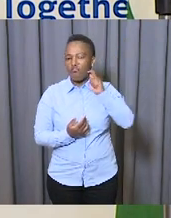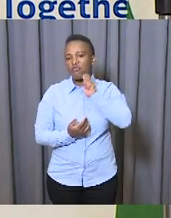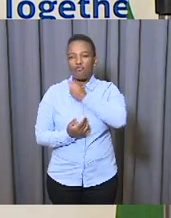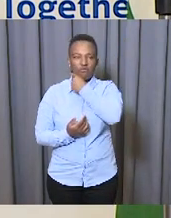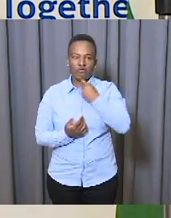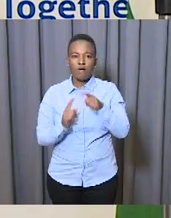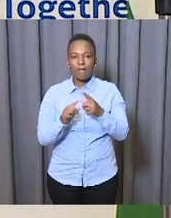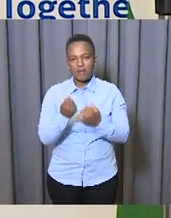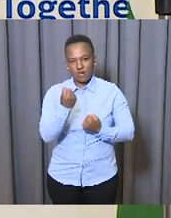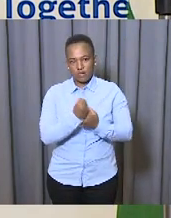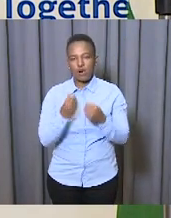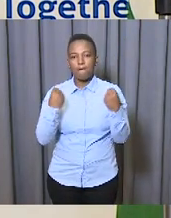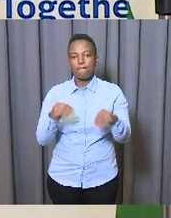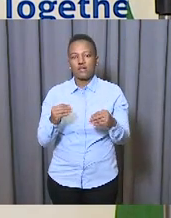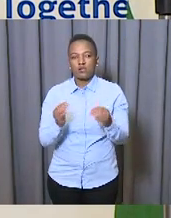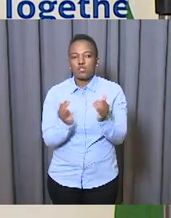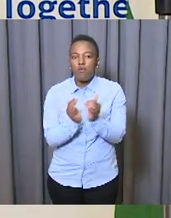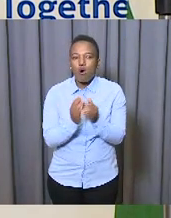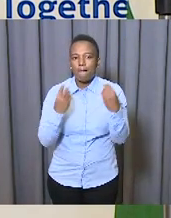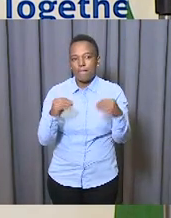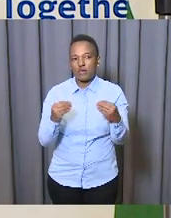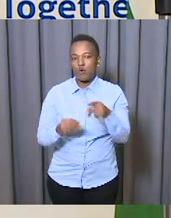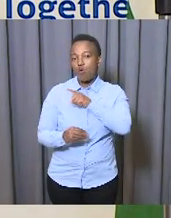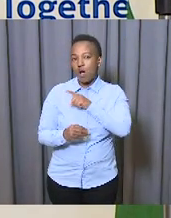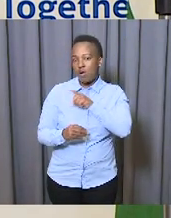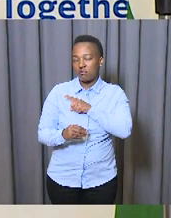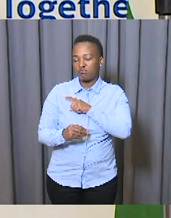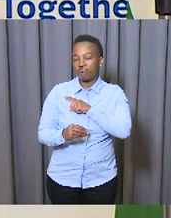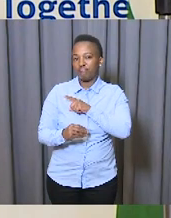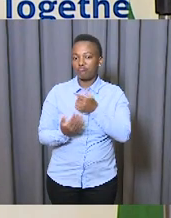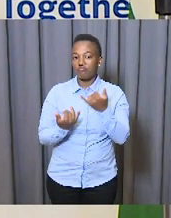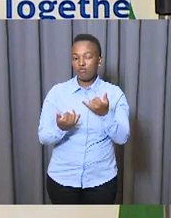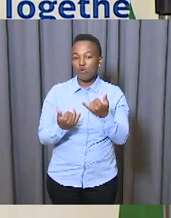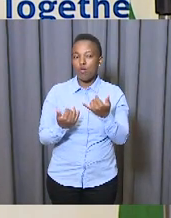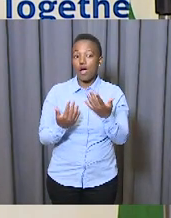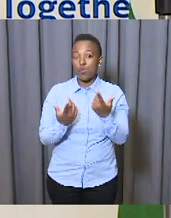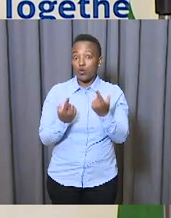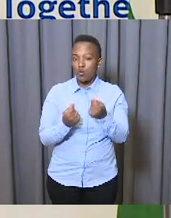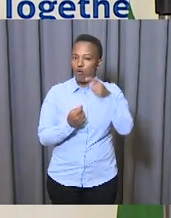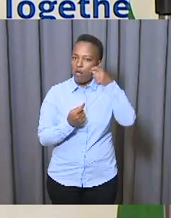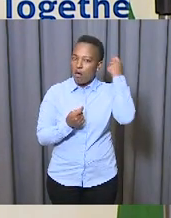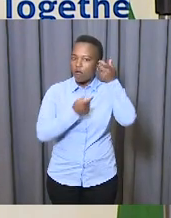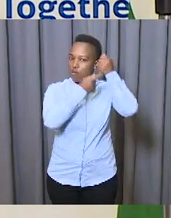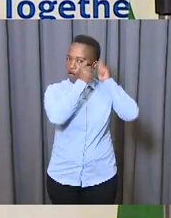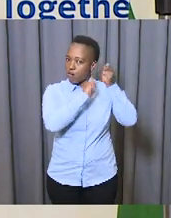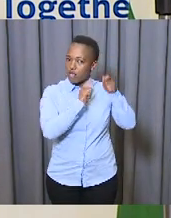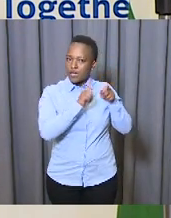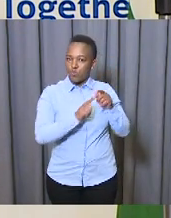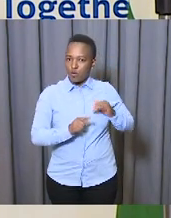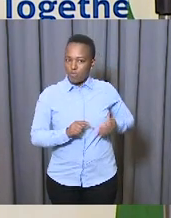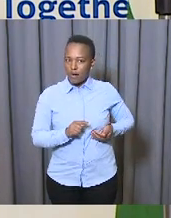I support the small business people who are doing this work, and in solidarity with the women as